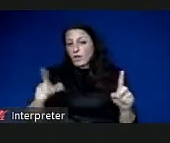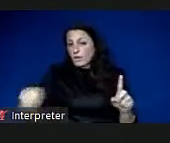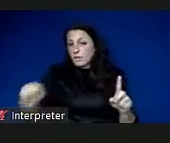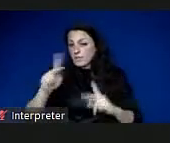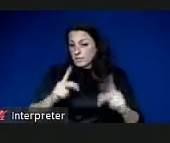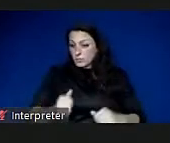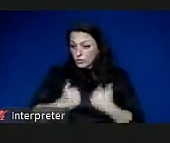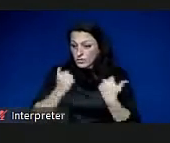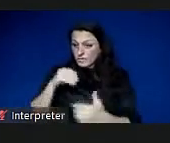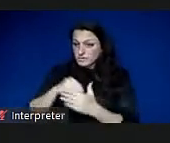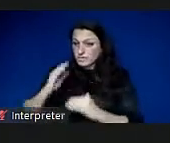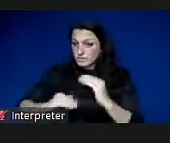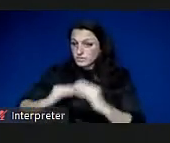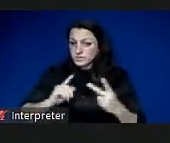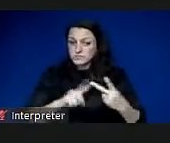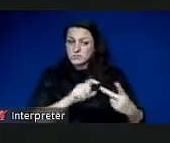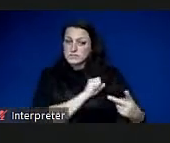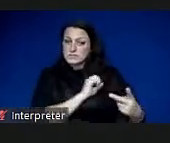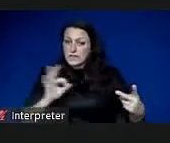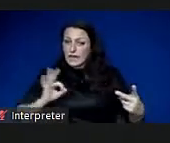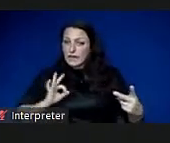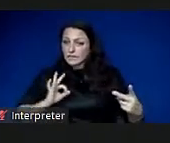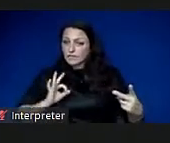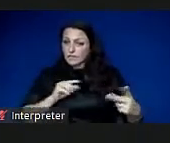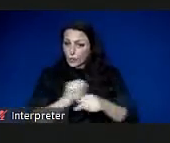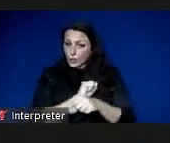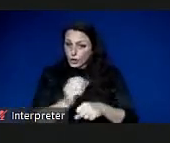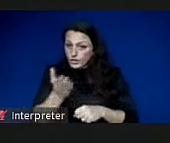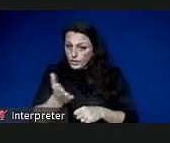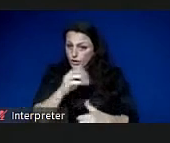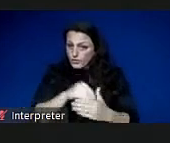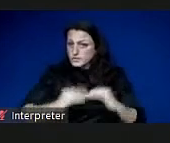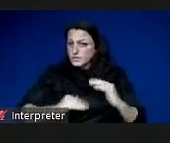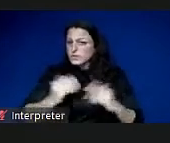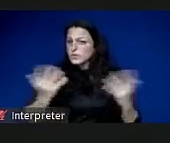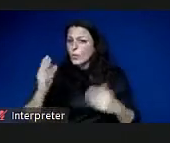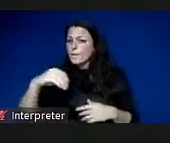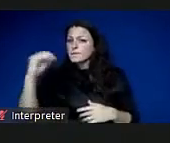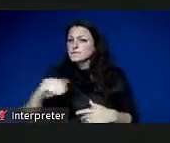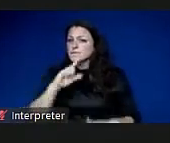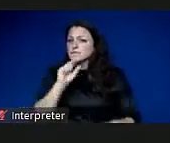staff what percentage actually is?